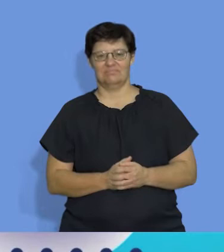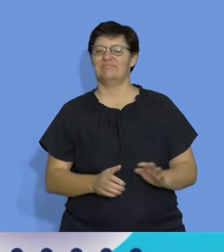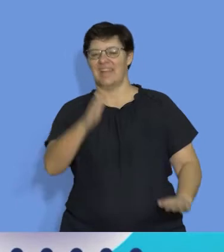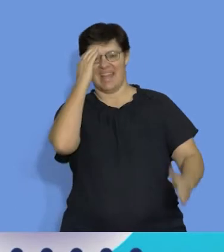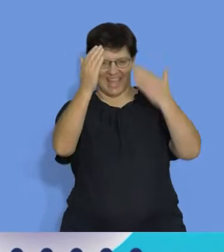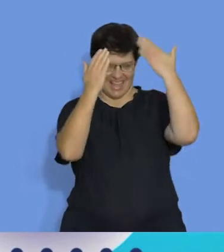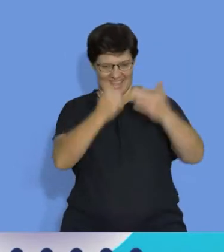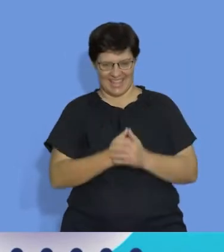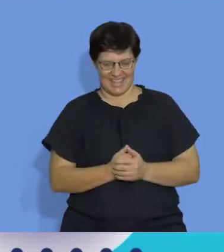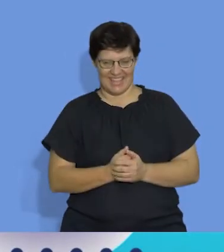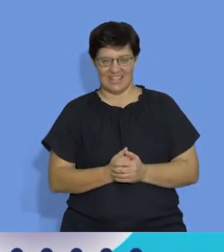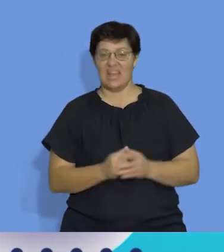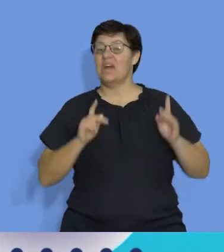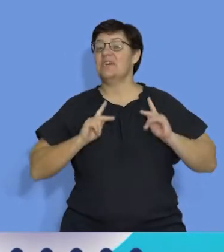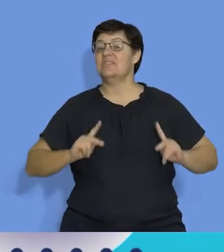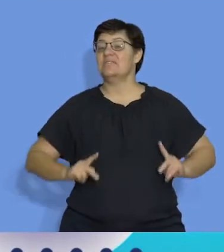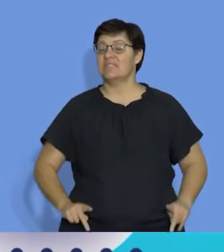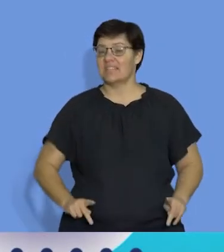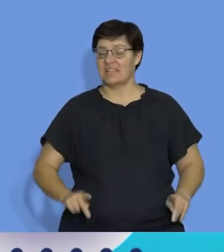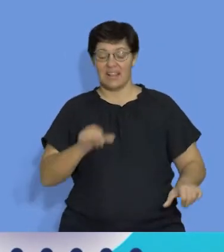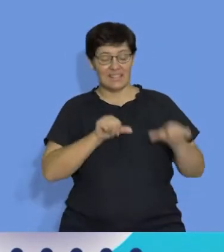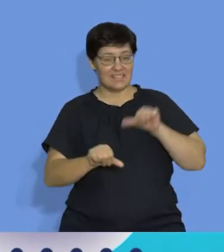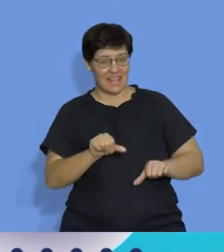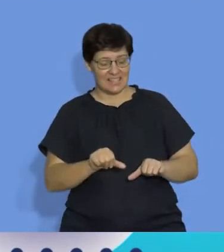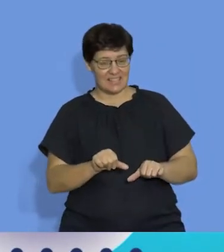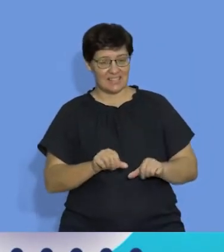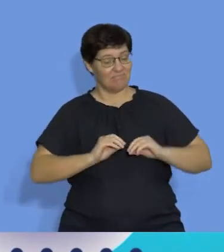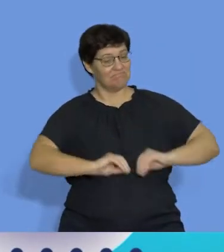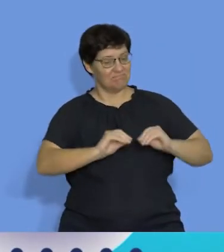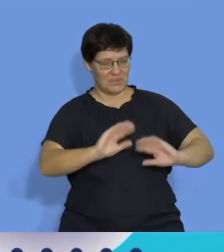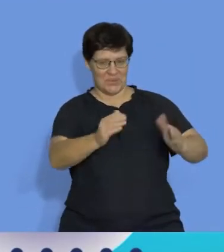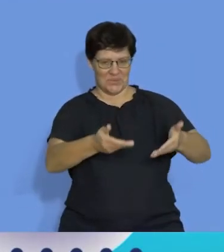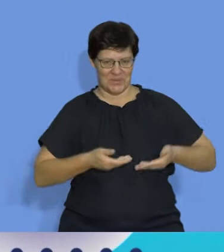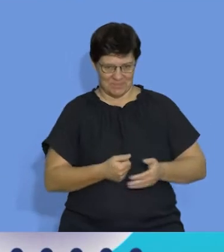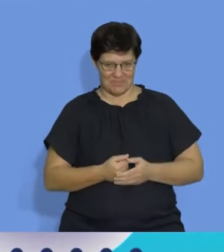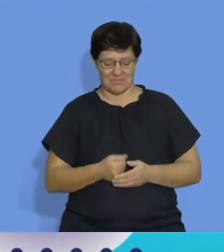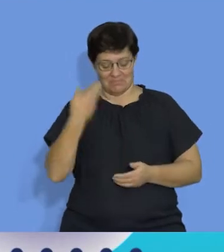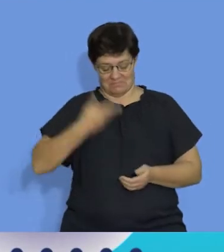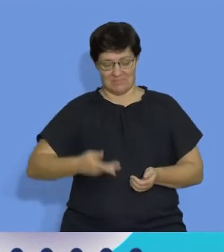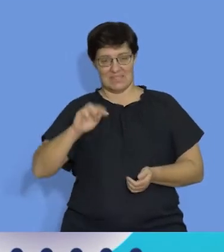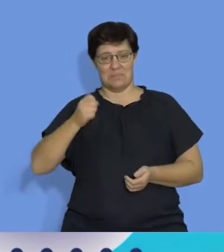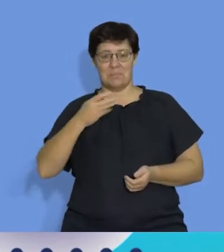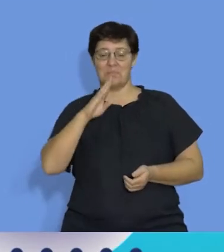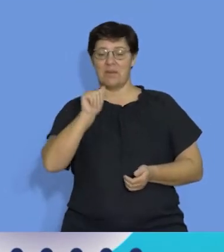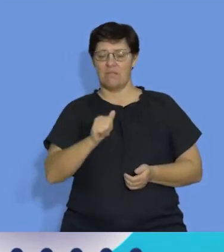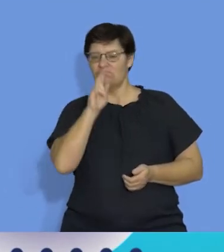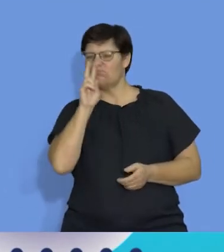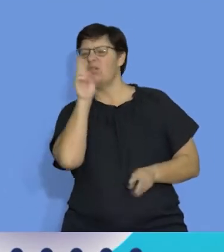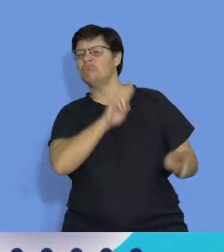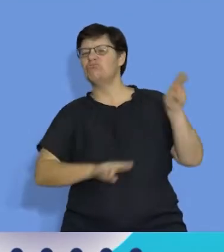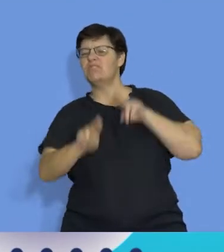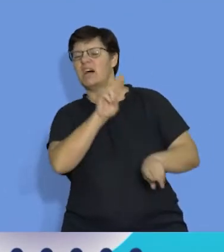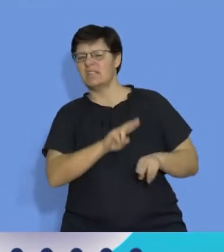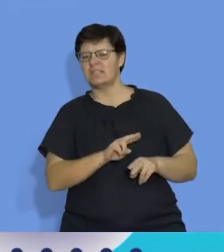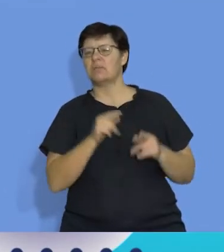Hello and welcome to our physical sciences session. My name is Temba. Today we shall take a look at revising some